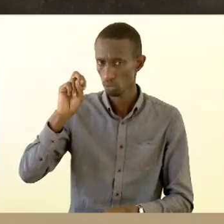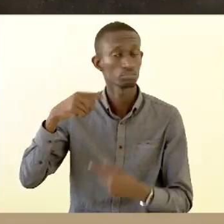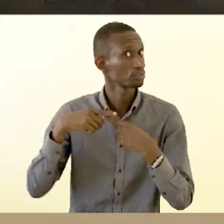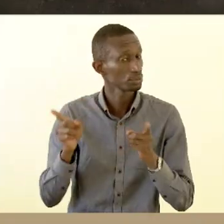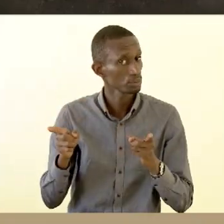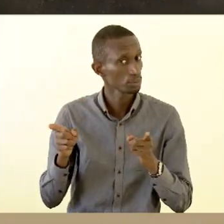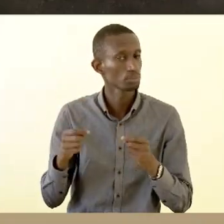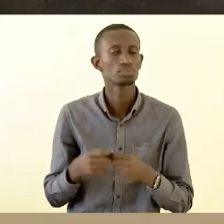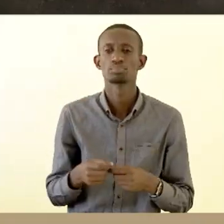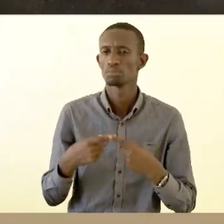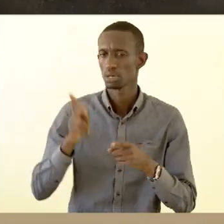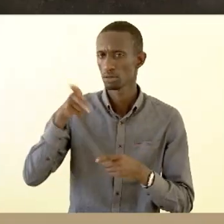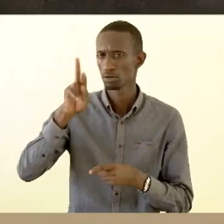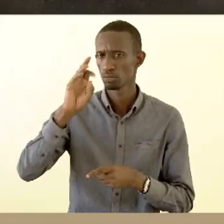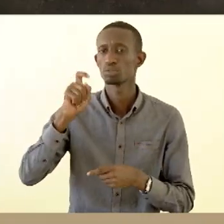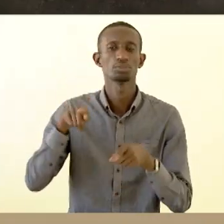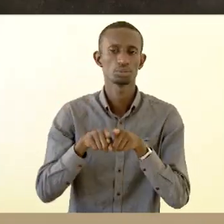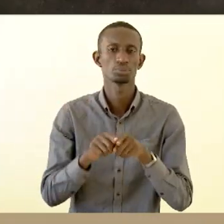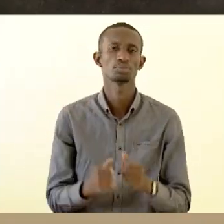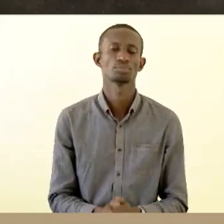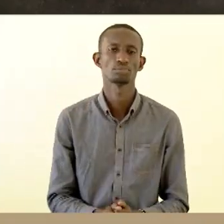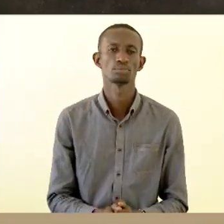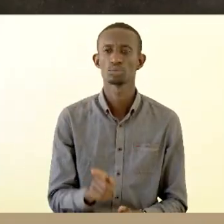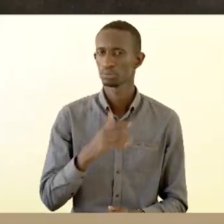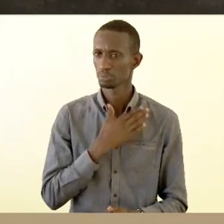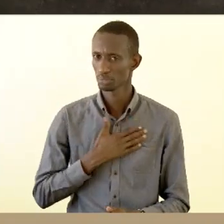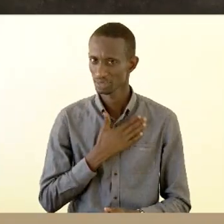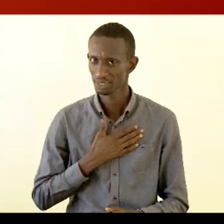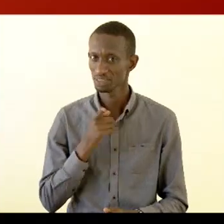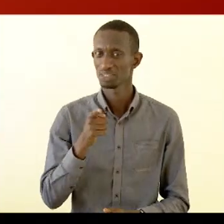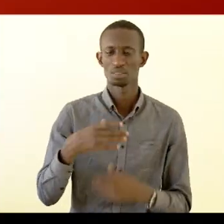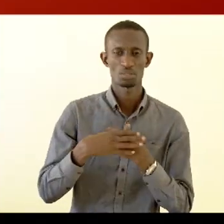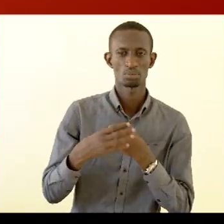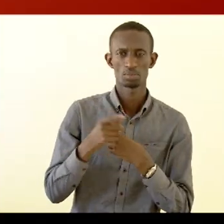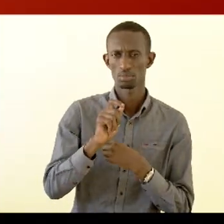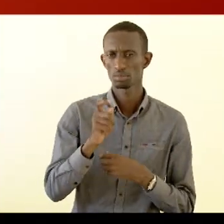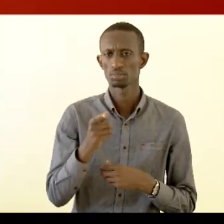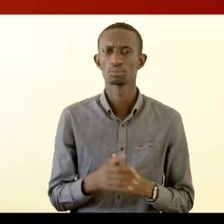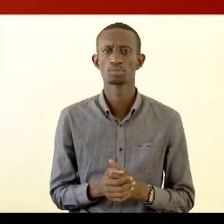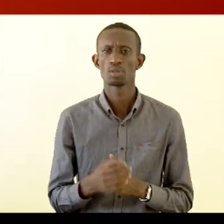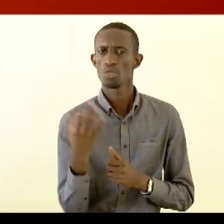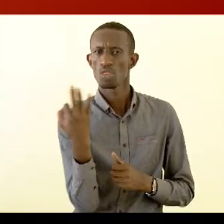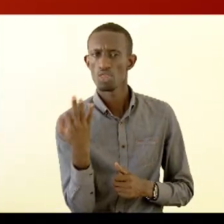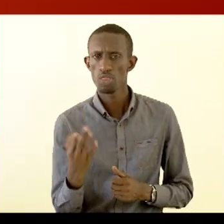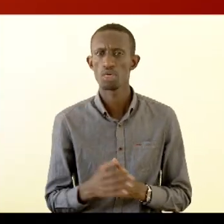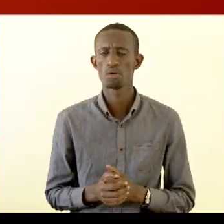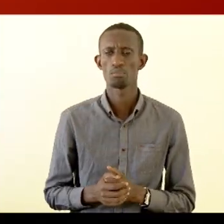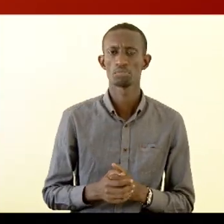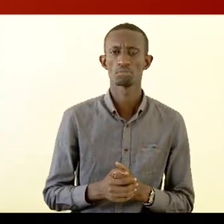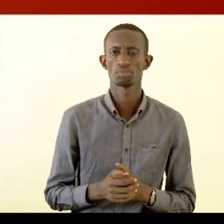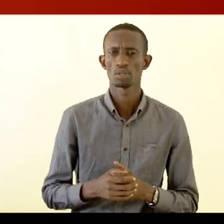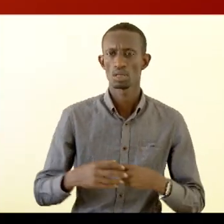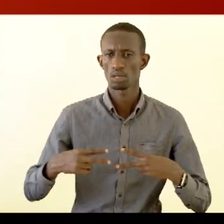mass numbers. Good. So please note down the 3-element atomic number and molecule